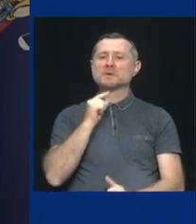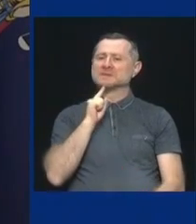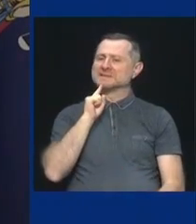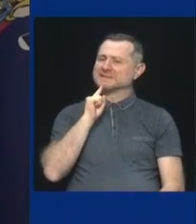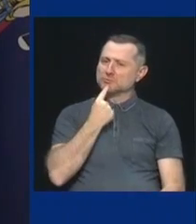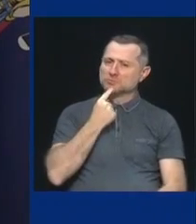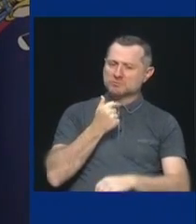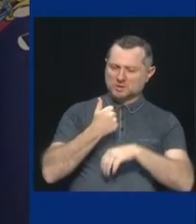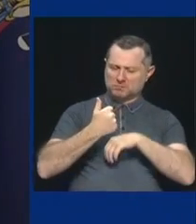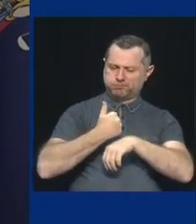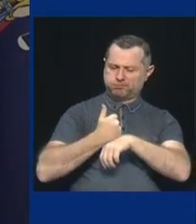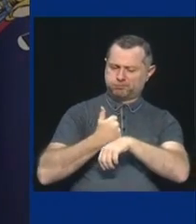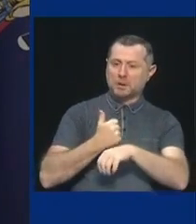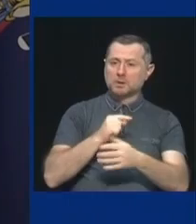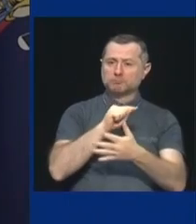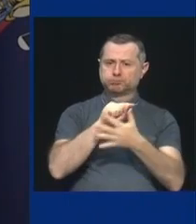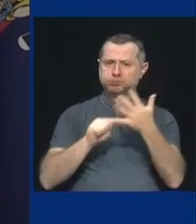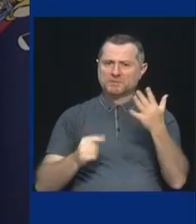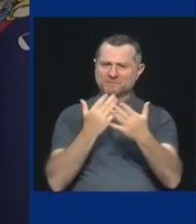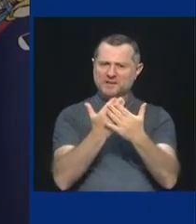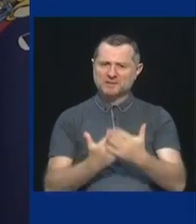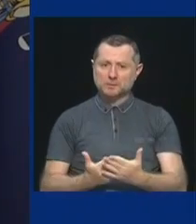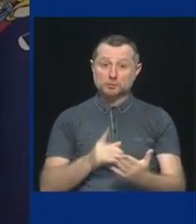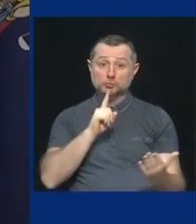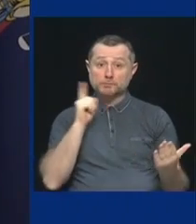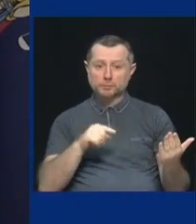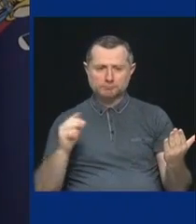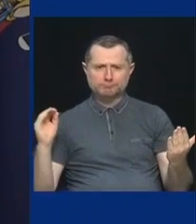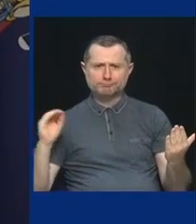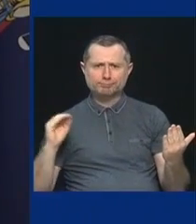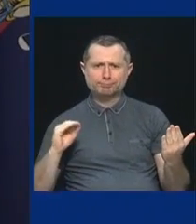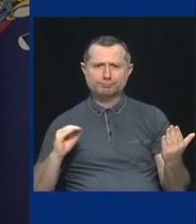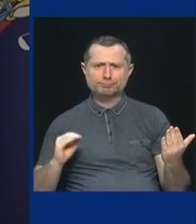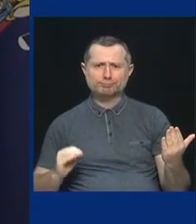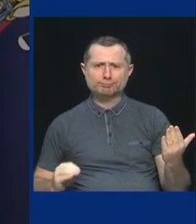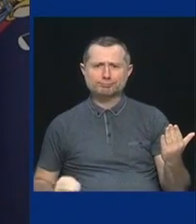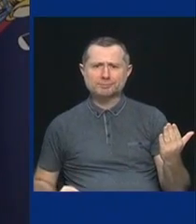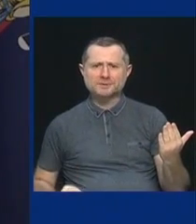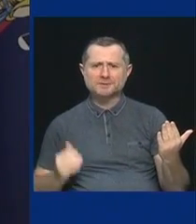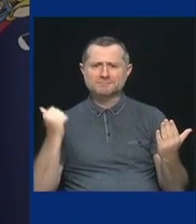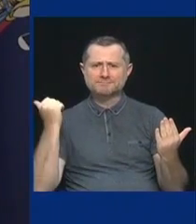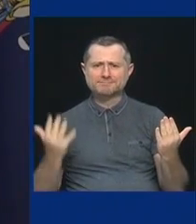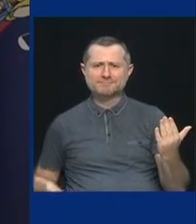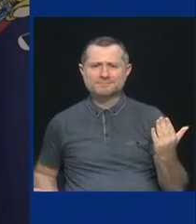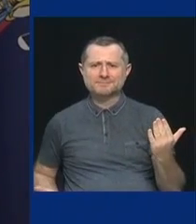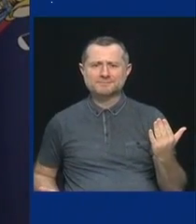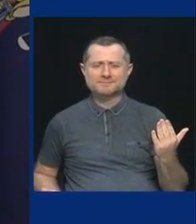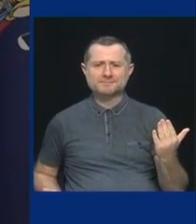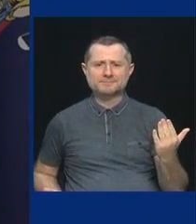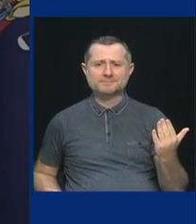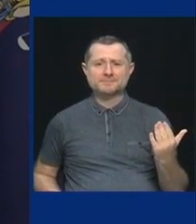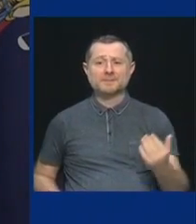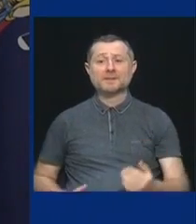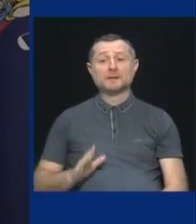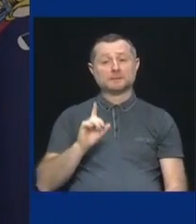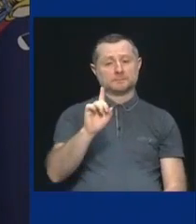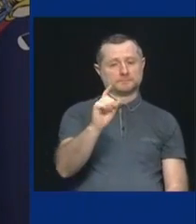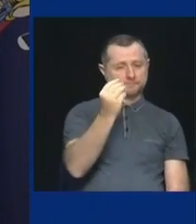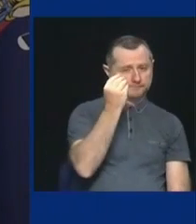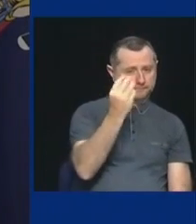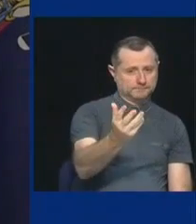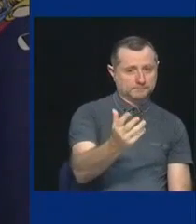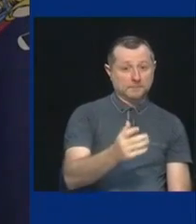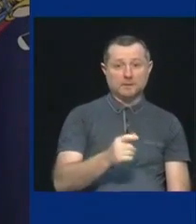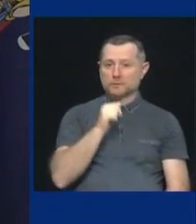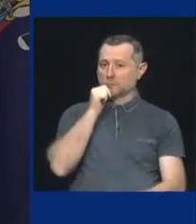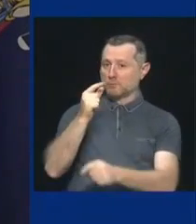But that allegation is past the statute of limitations. If there are any charges that Andrew Cuomo, former Governor Andrew Cuomo, as of 2 weeks